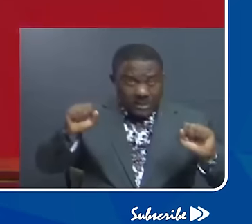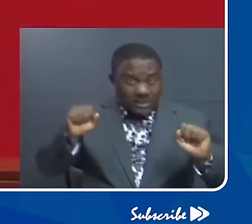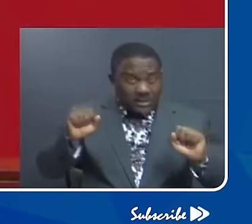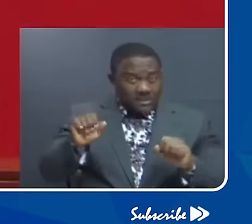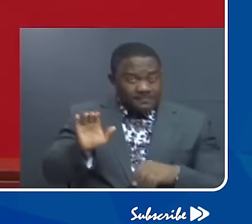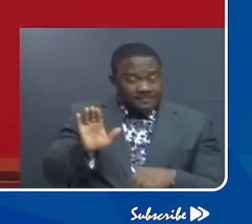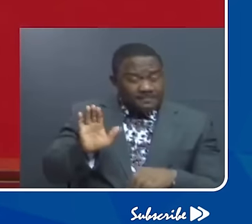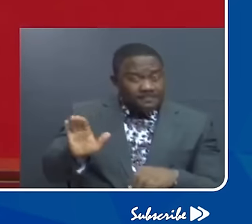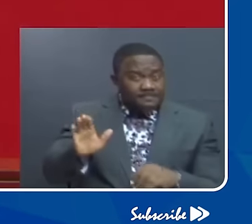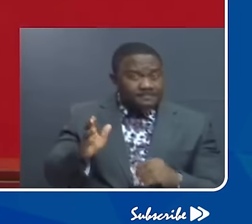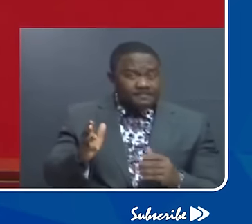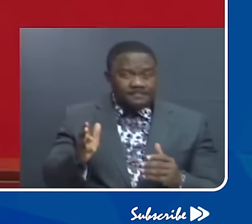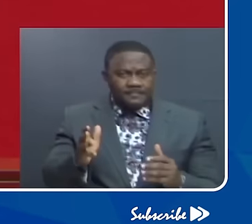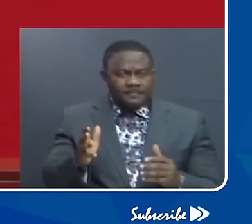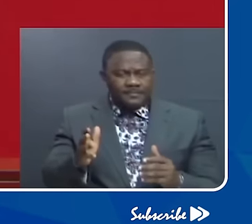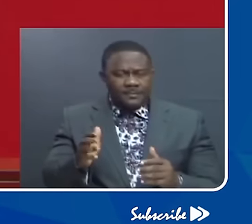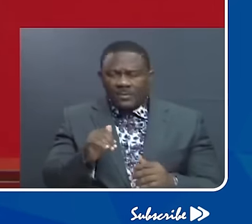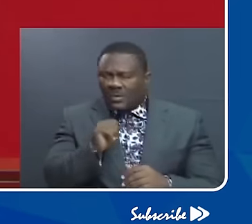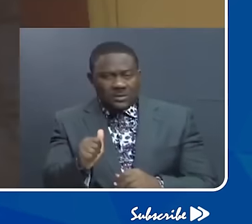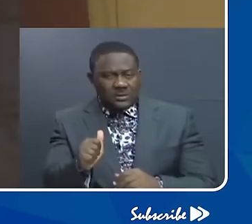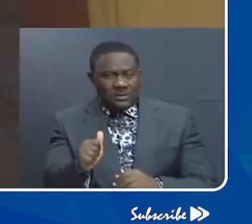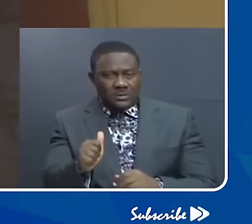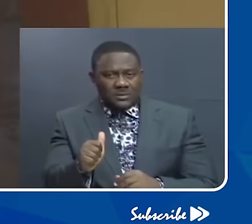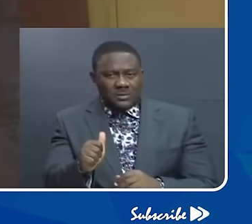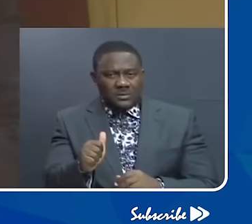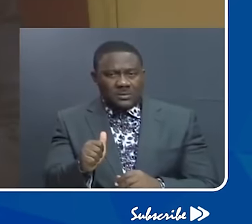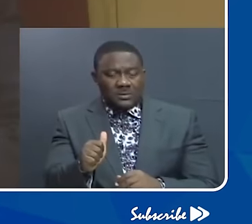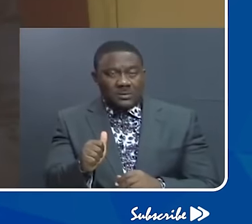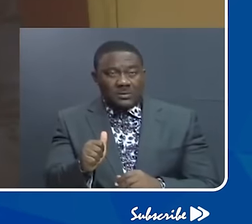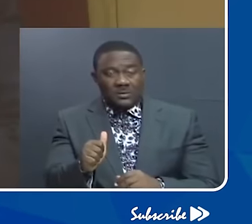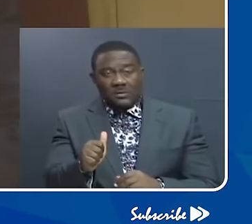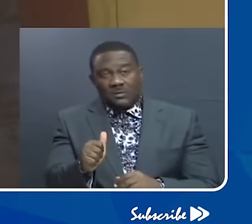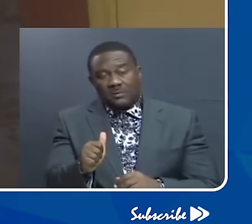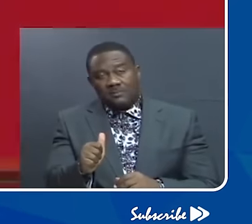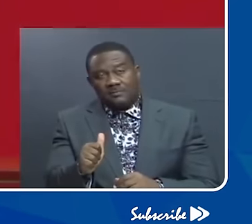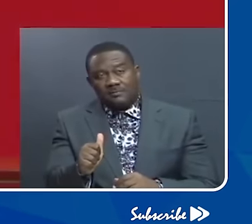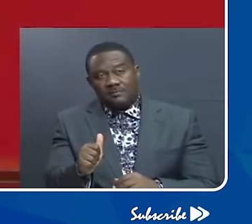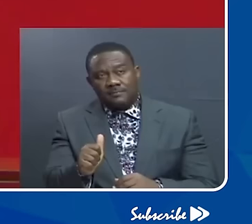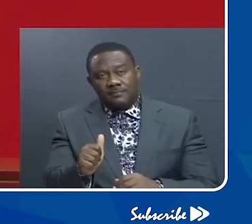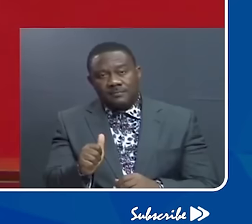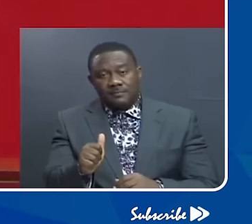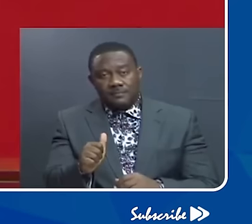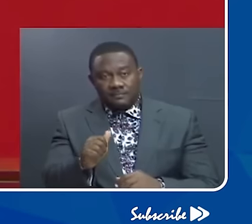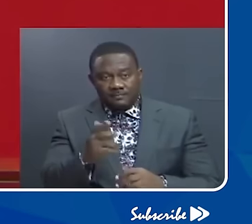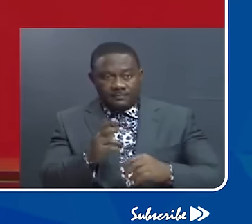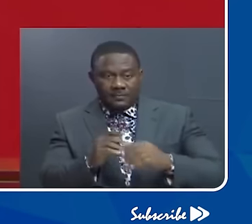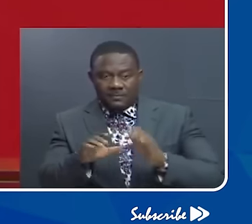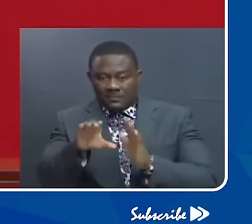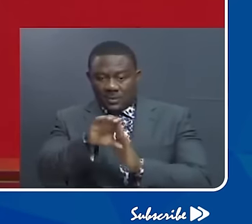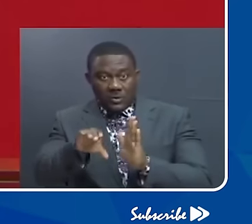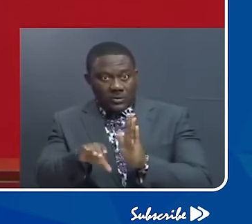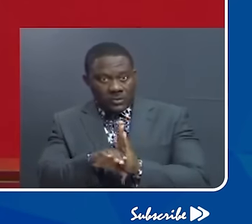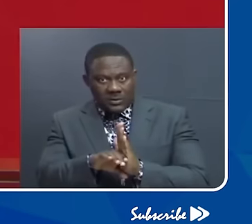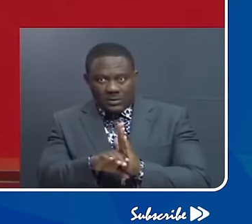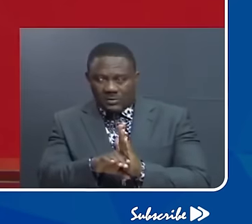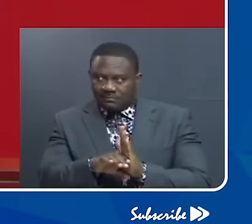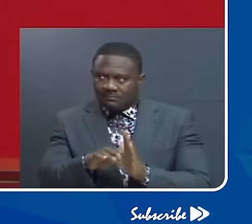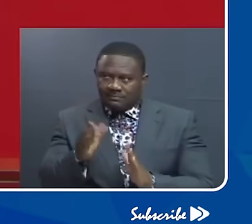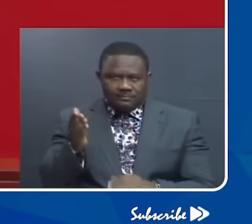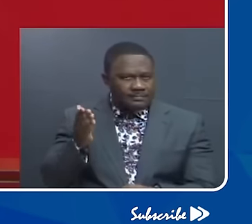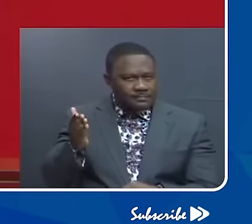which points to a concerning disregard for the foundational principles enshrined in the